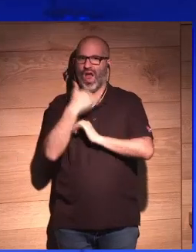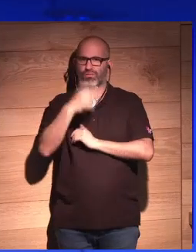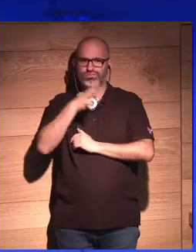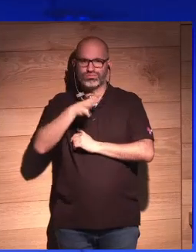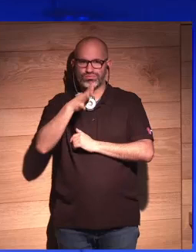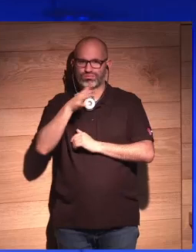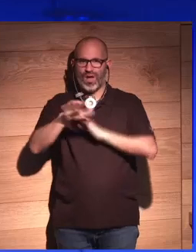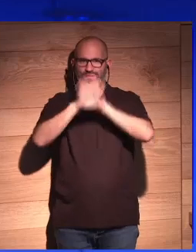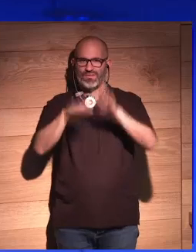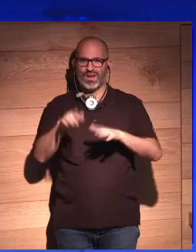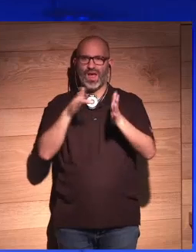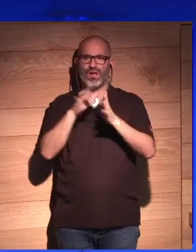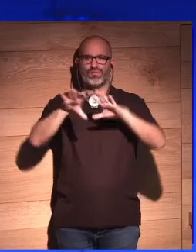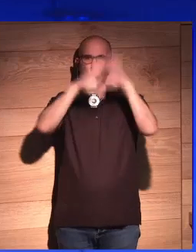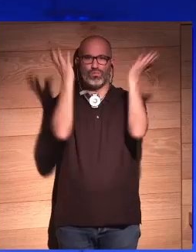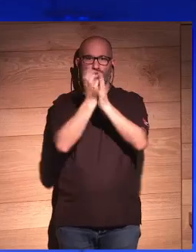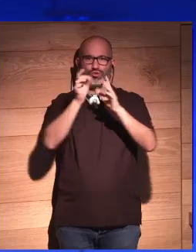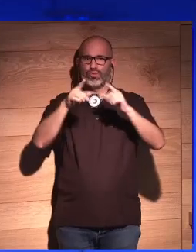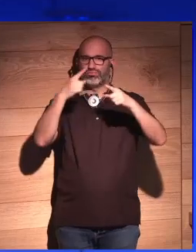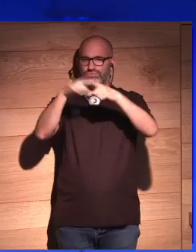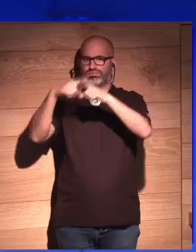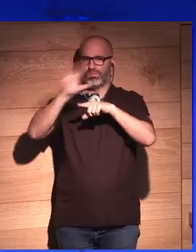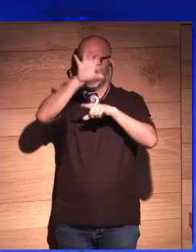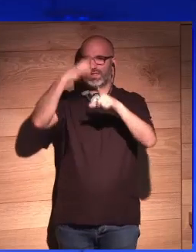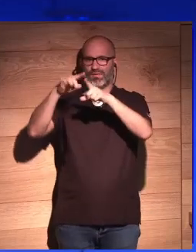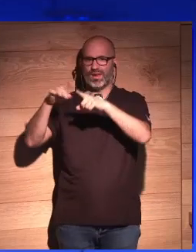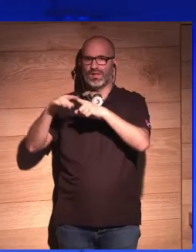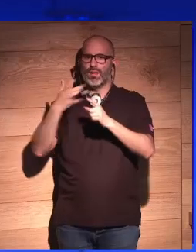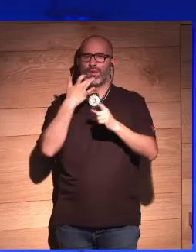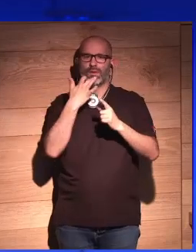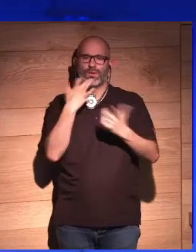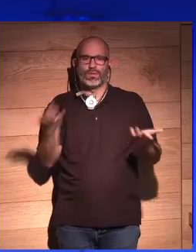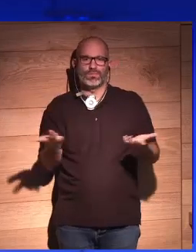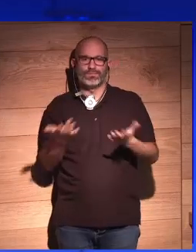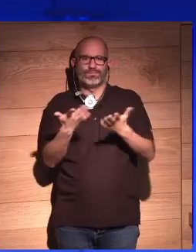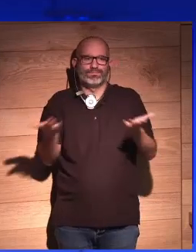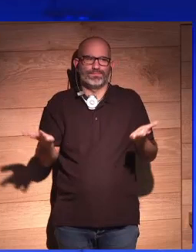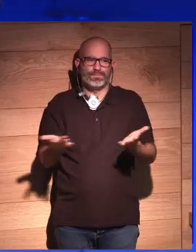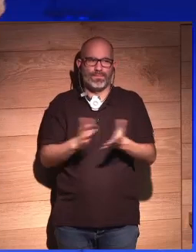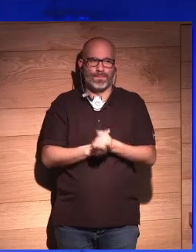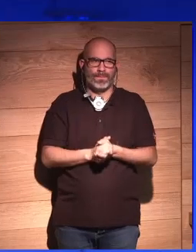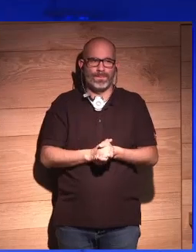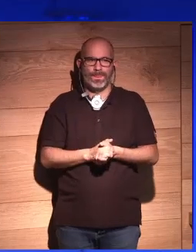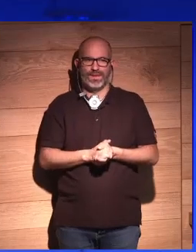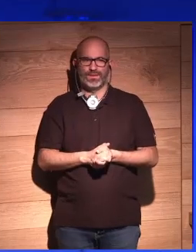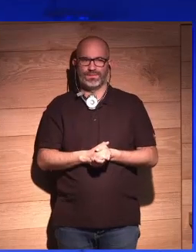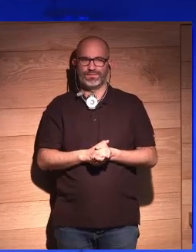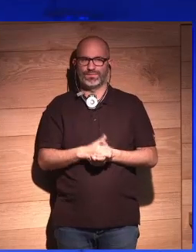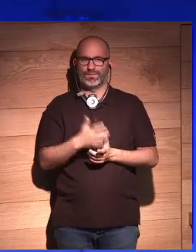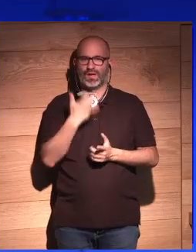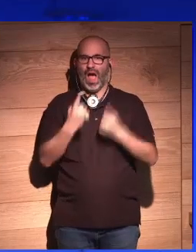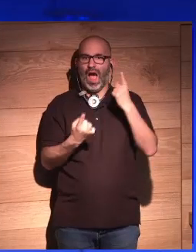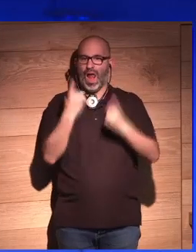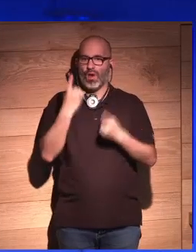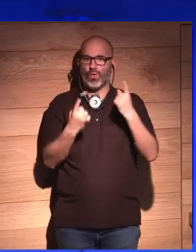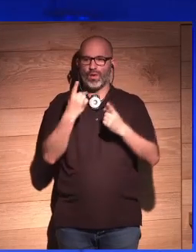called Neuro-Speculative Afrofeminism were architects that came and created a beauty salon. Some of them had